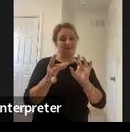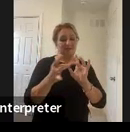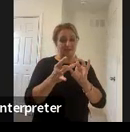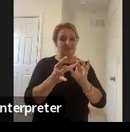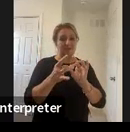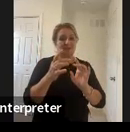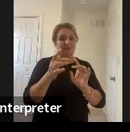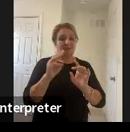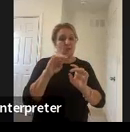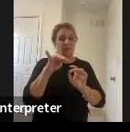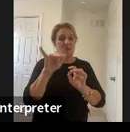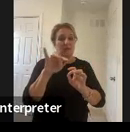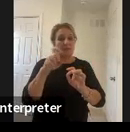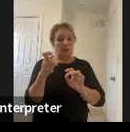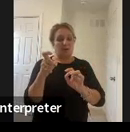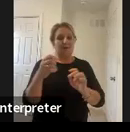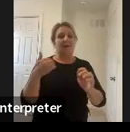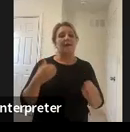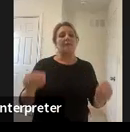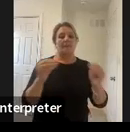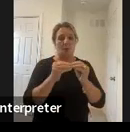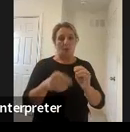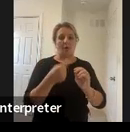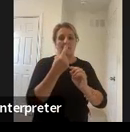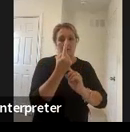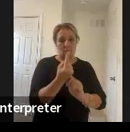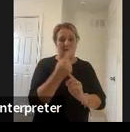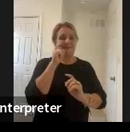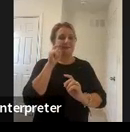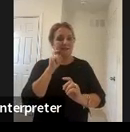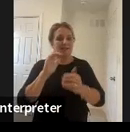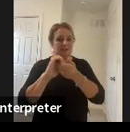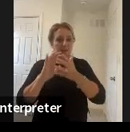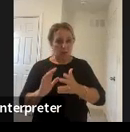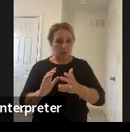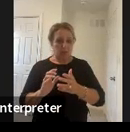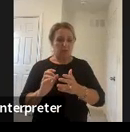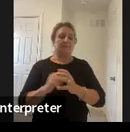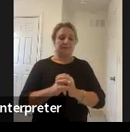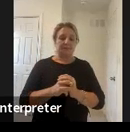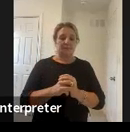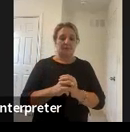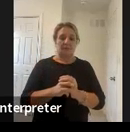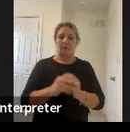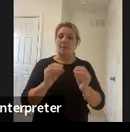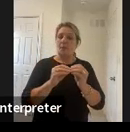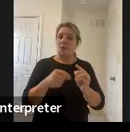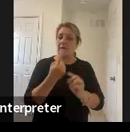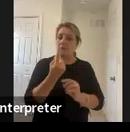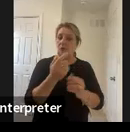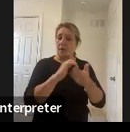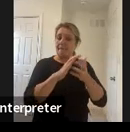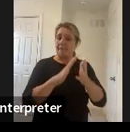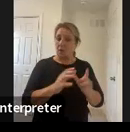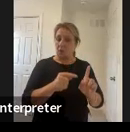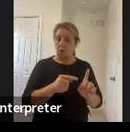now have more than one sex partner and/or anonymous sex partners. Having more than one partner or